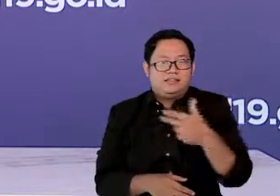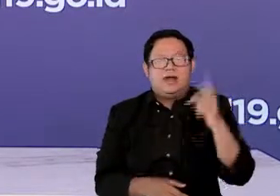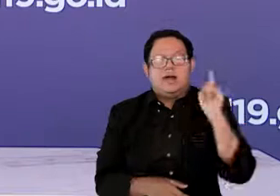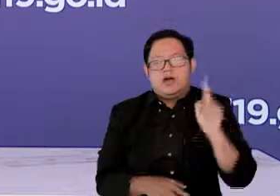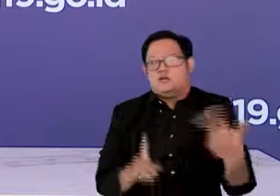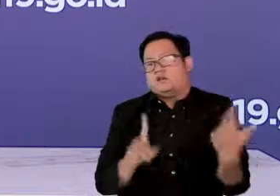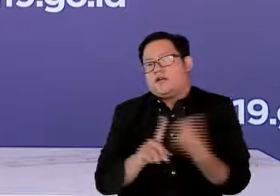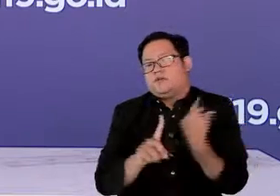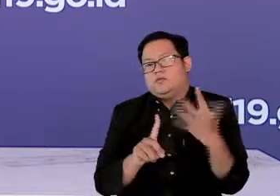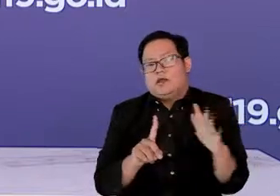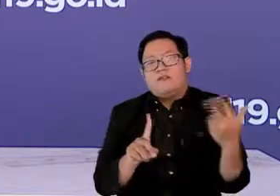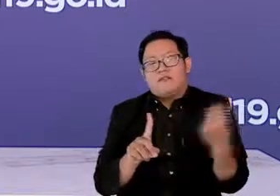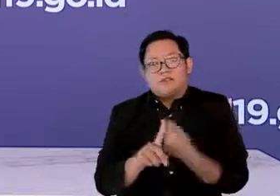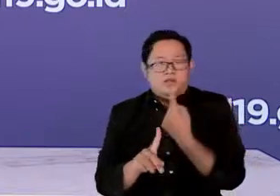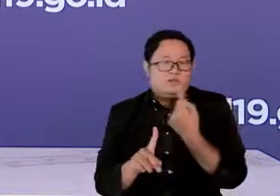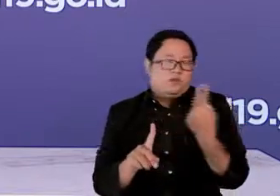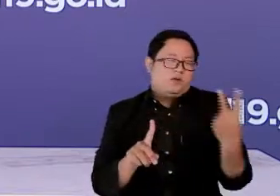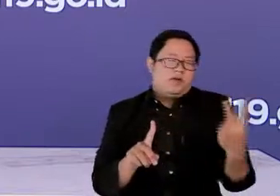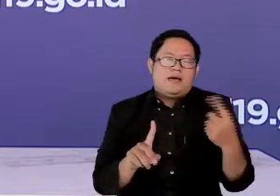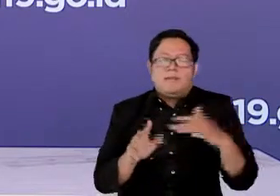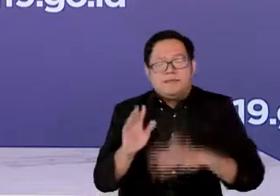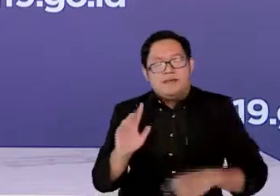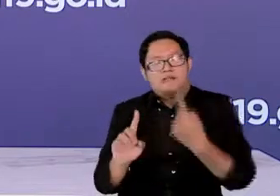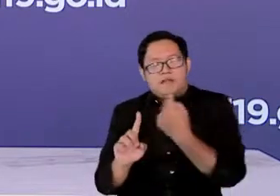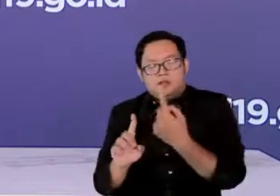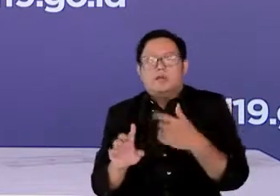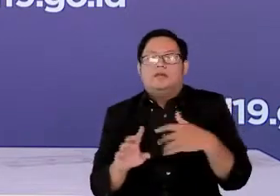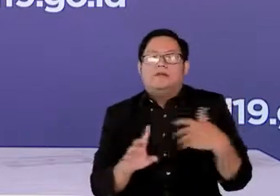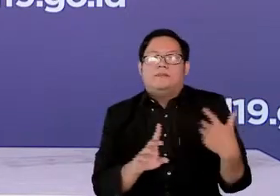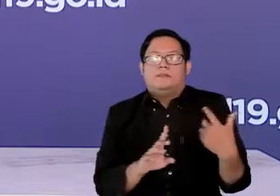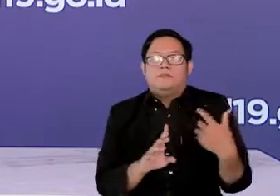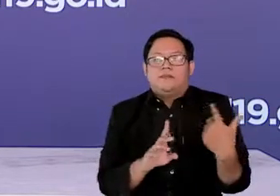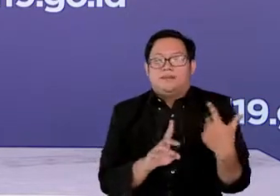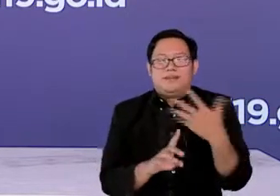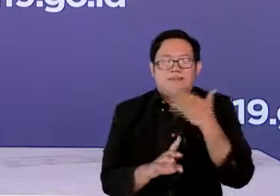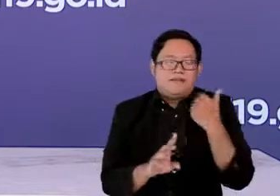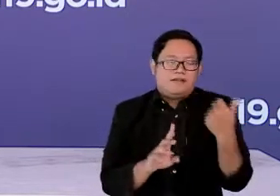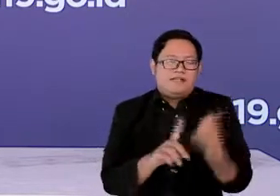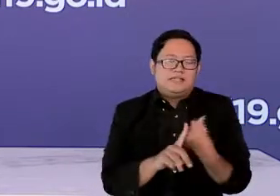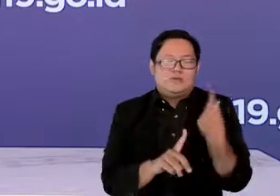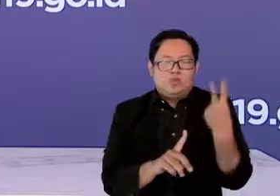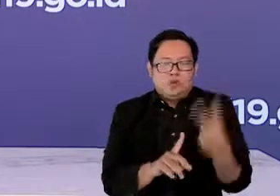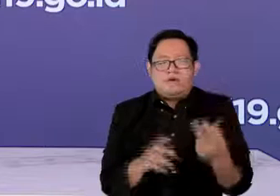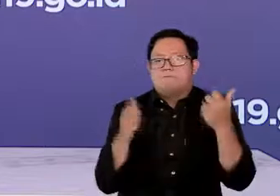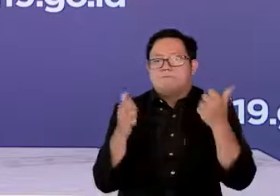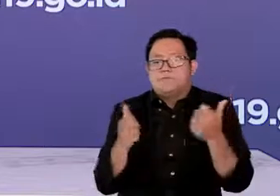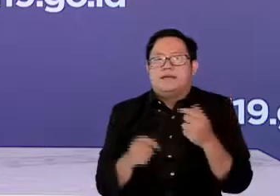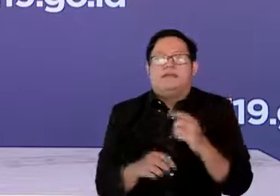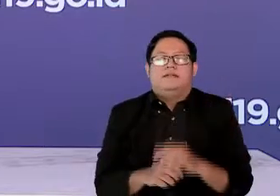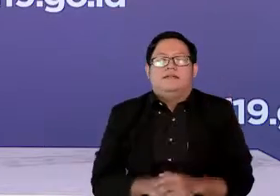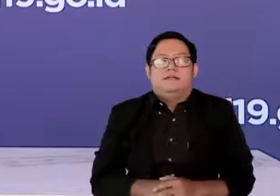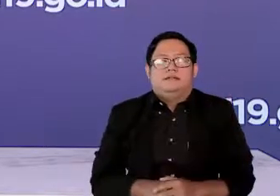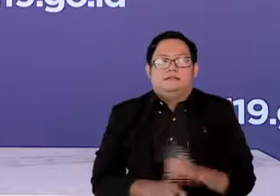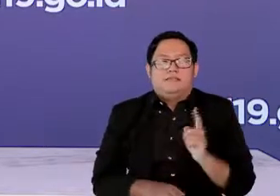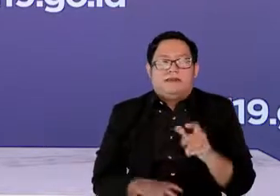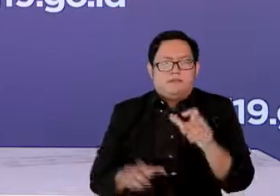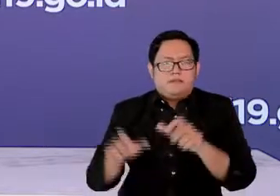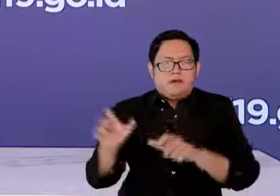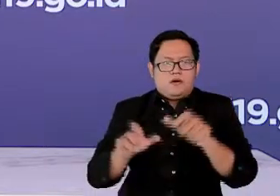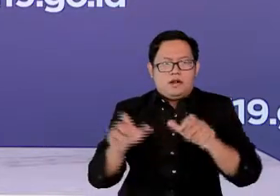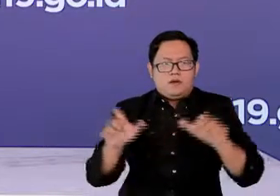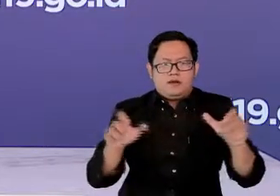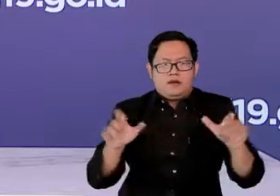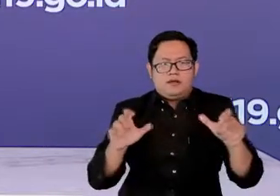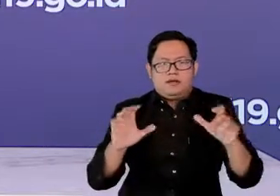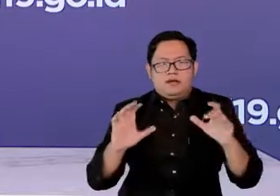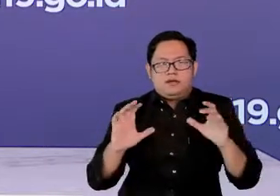dose or complete dose. But of course, not all people in the world right now have all privilege